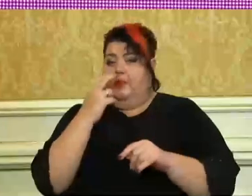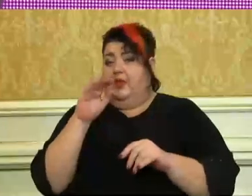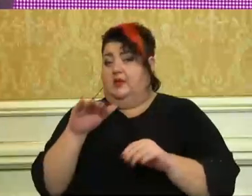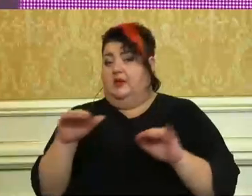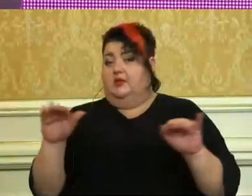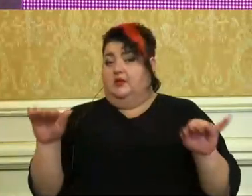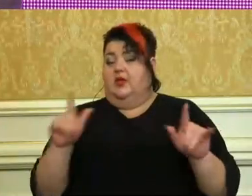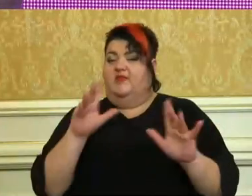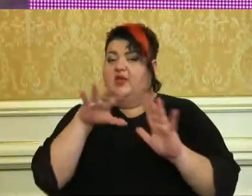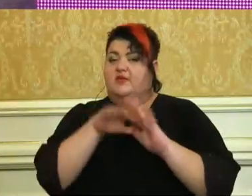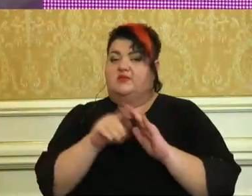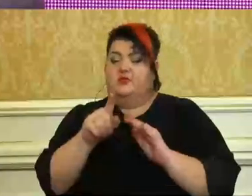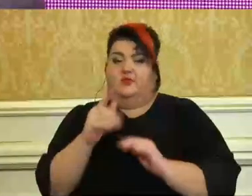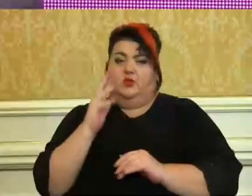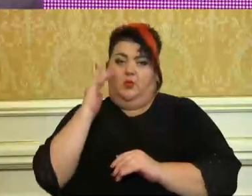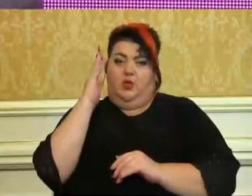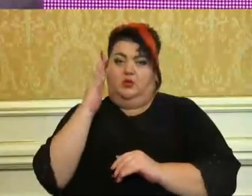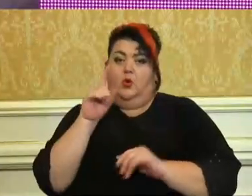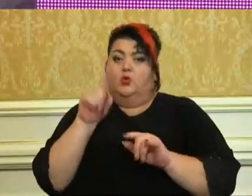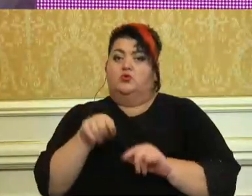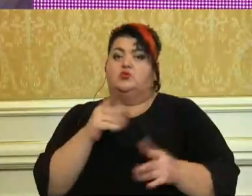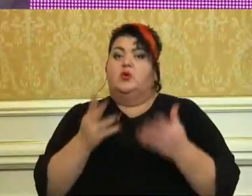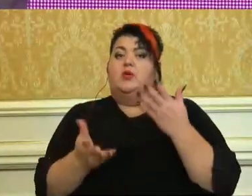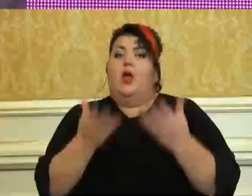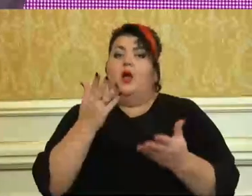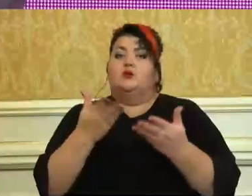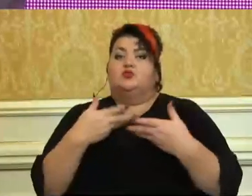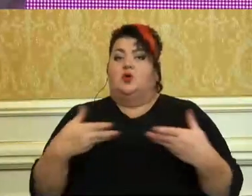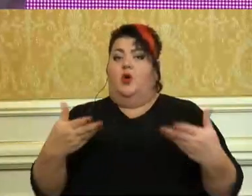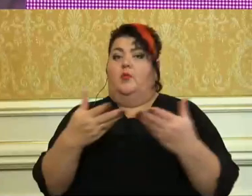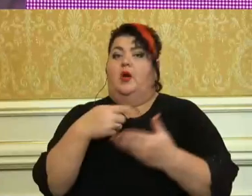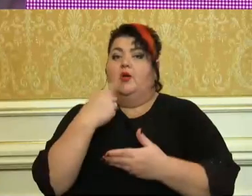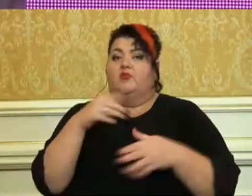this conversation by the time you're sitting around the labor market, it's too late.